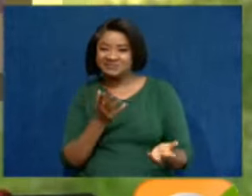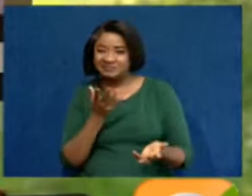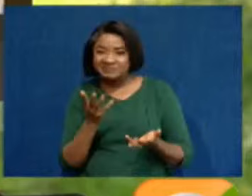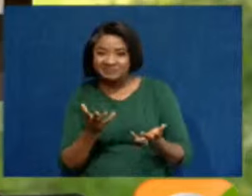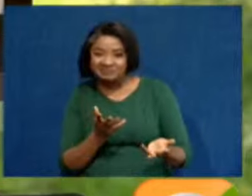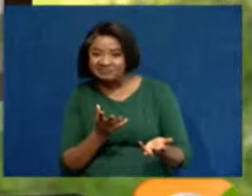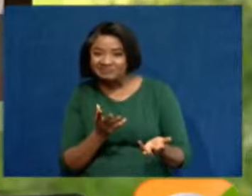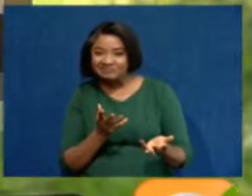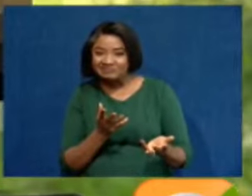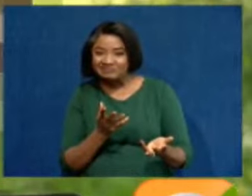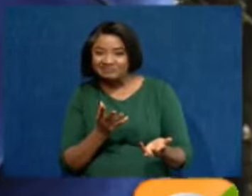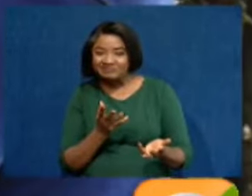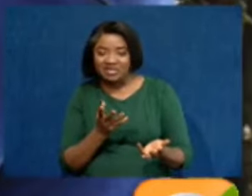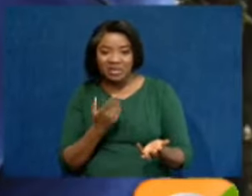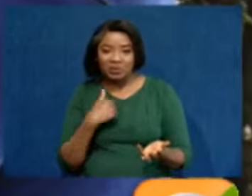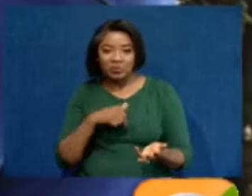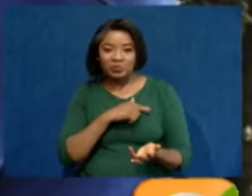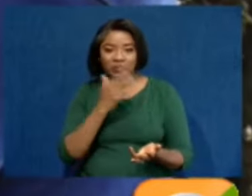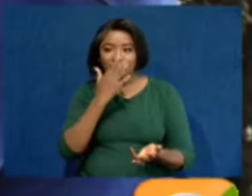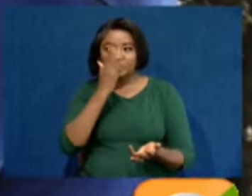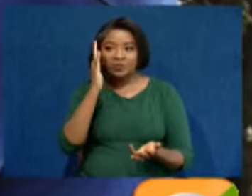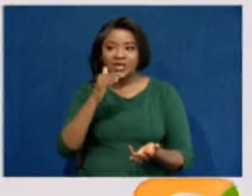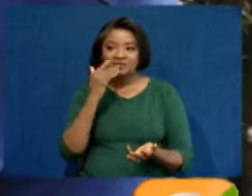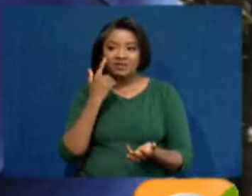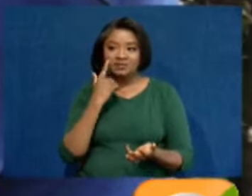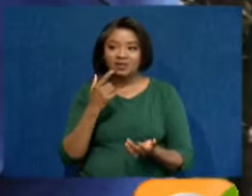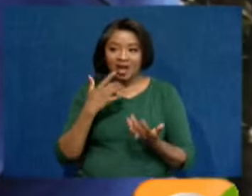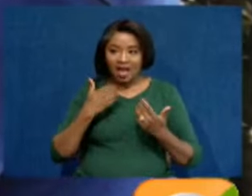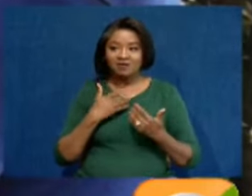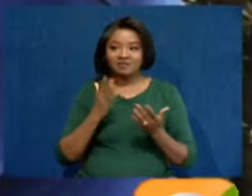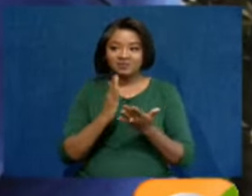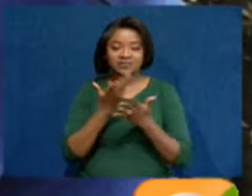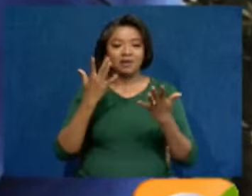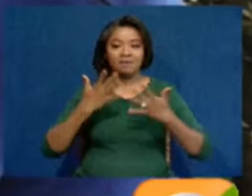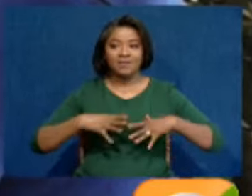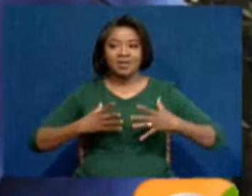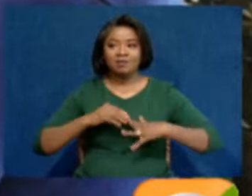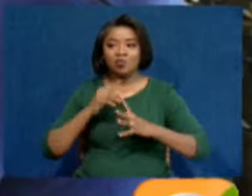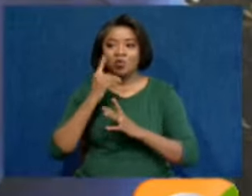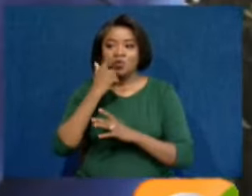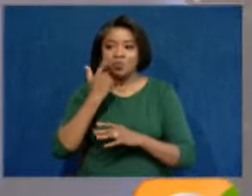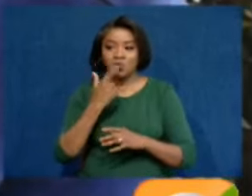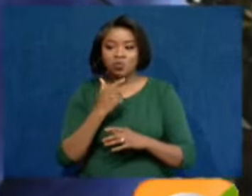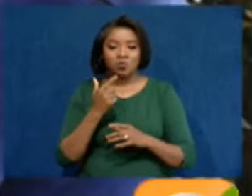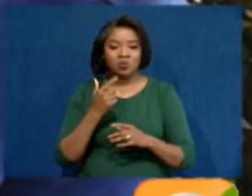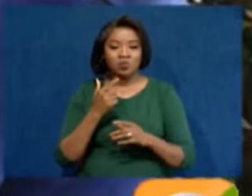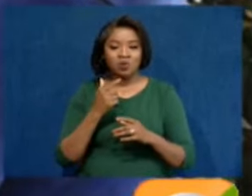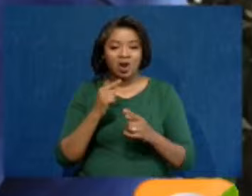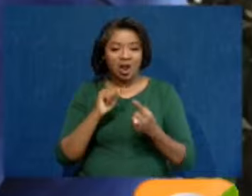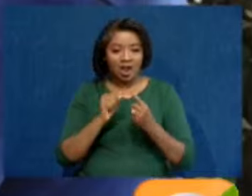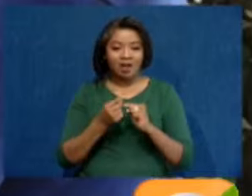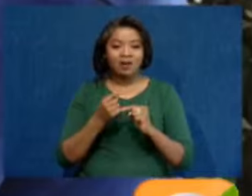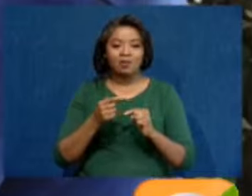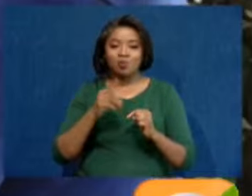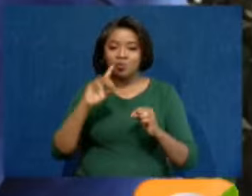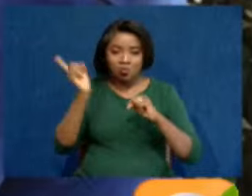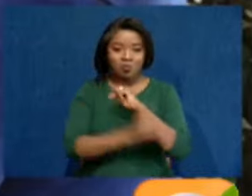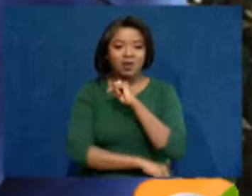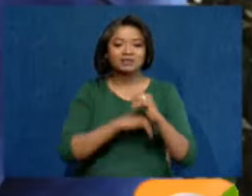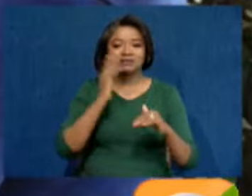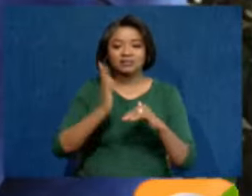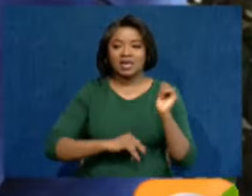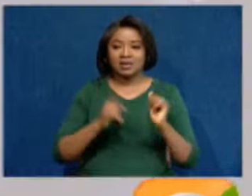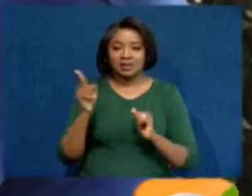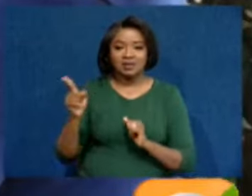never been published anywhere. There are people who have been even worse than Ambrose and they have been arrested. What makes